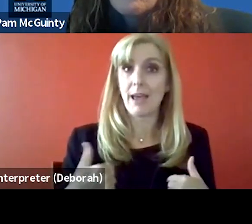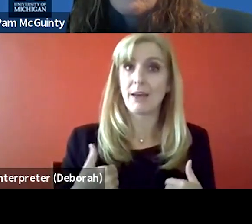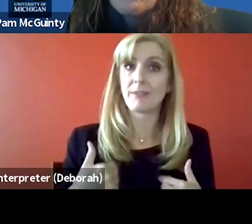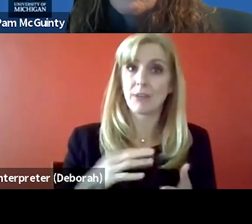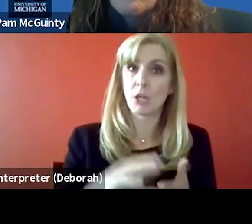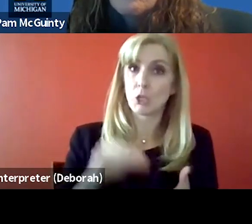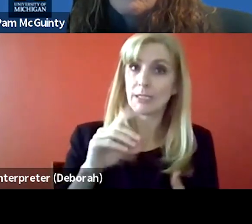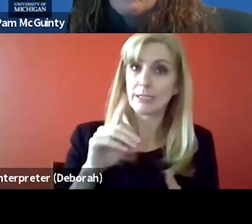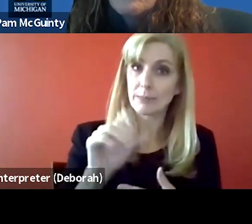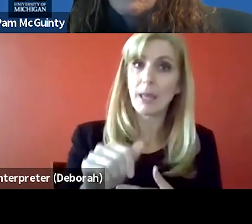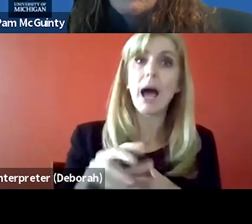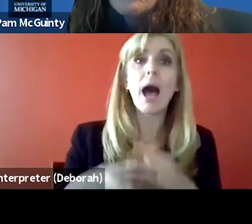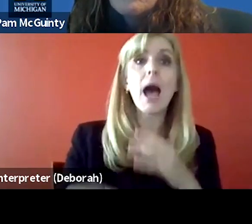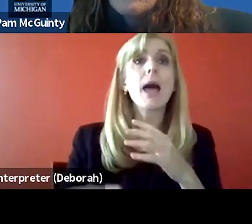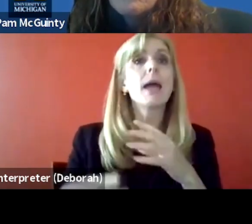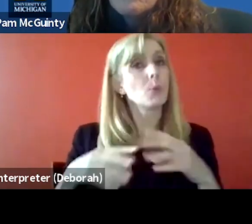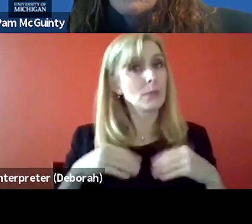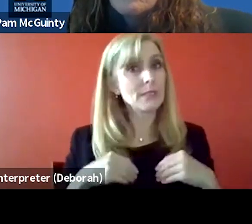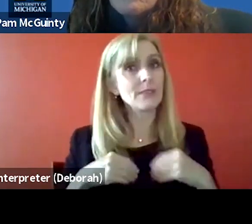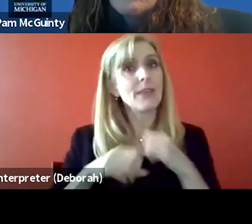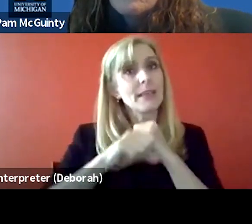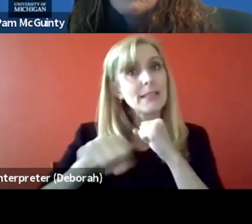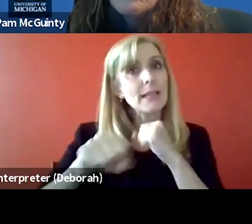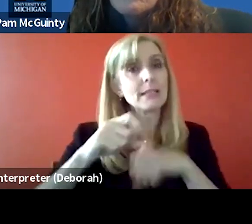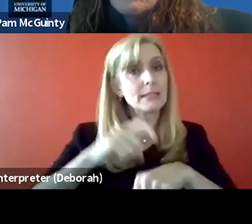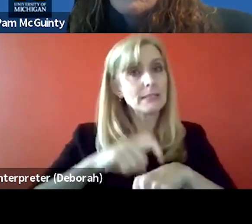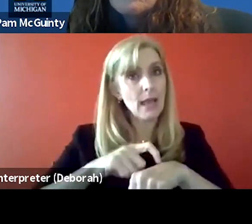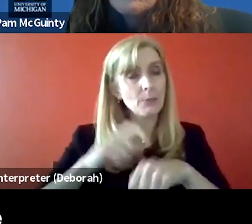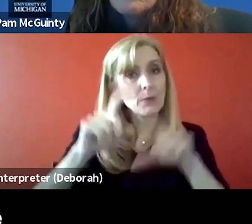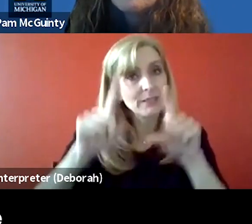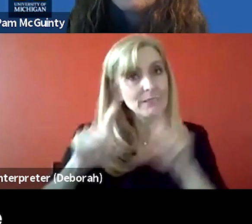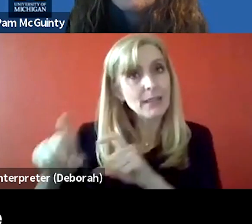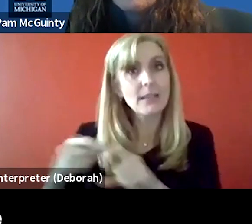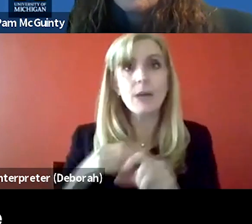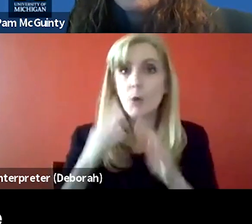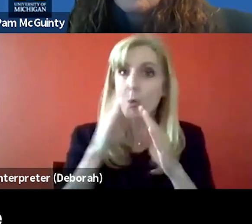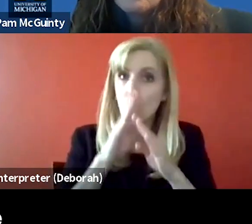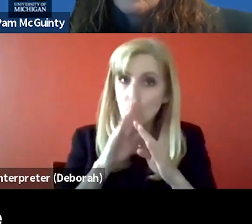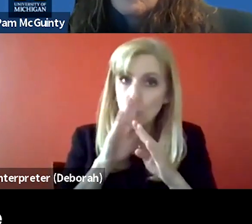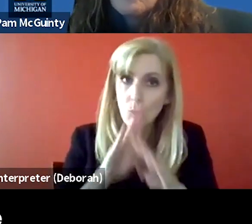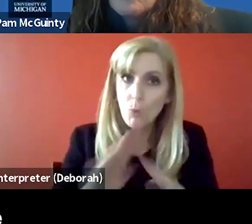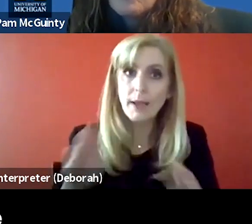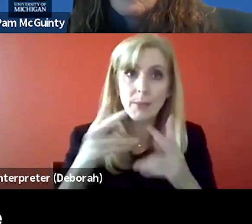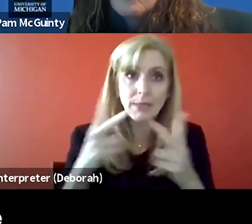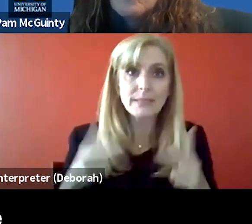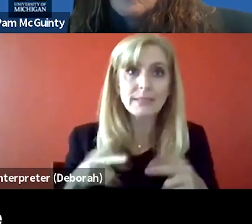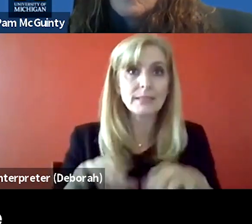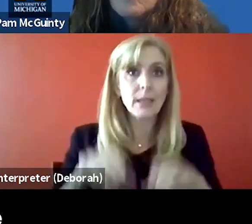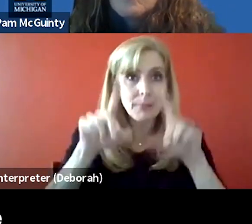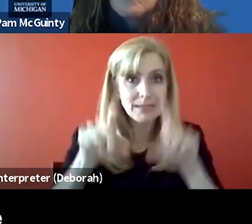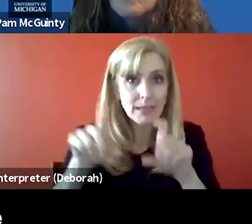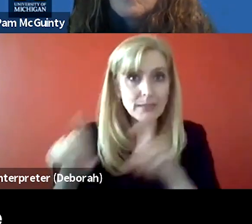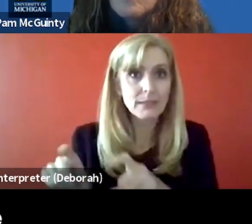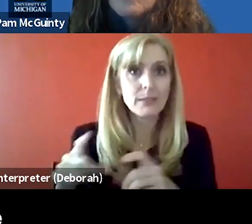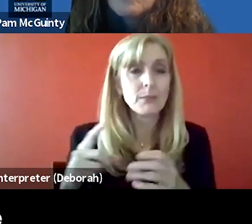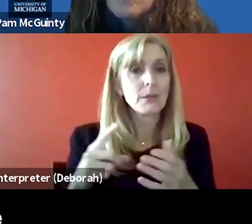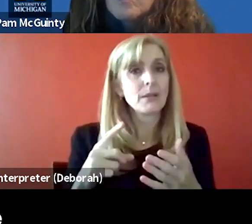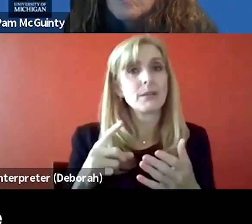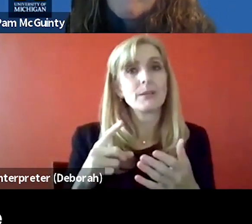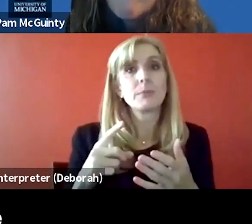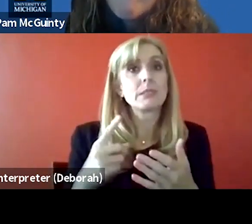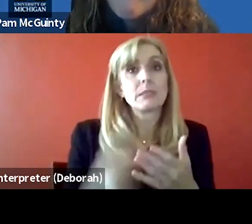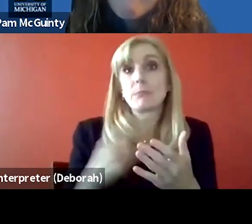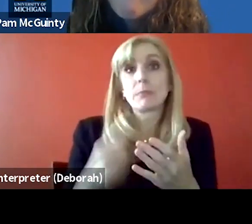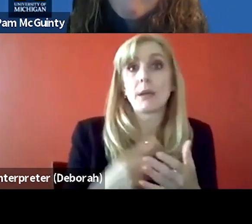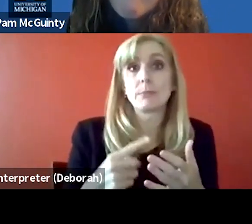do receive extended time on exams. I get a quiet space to take my exam in, but then there are times where there's a mini pop